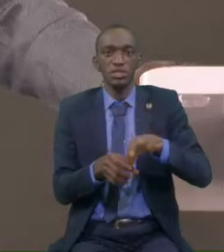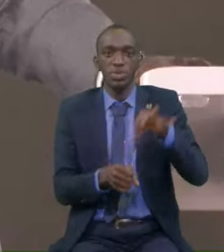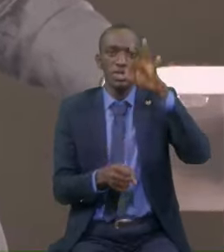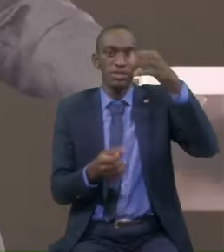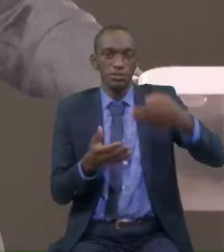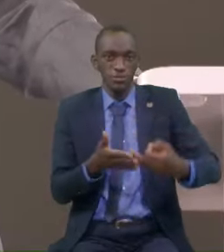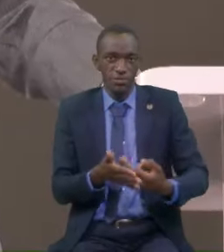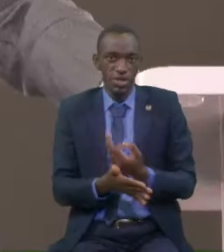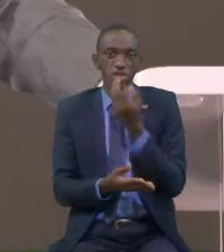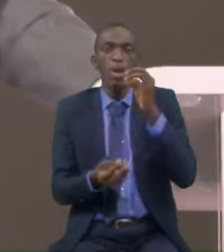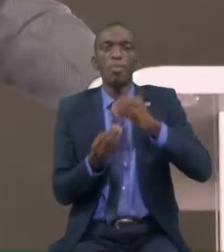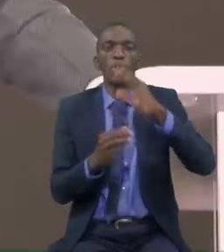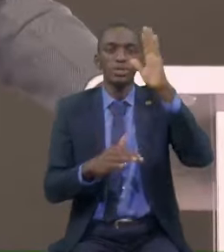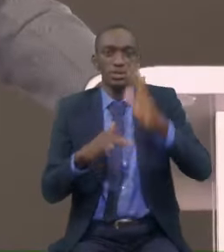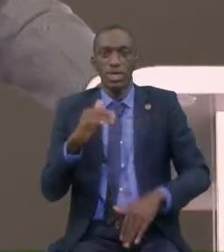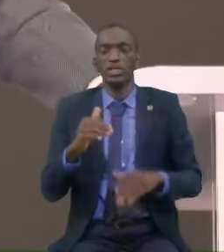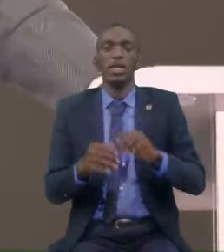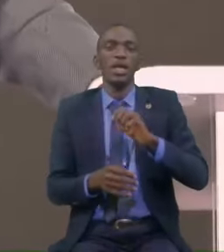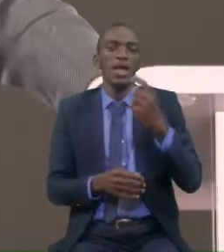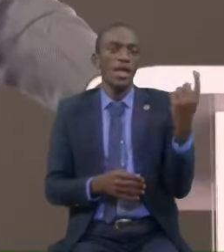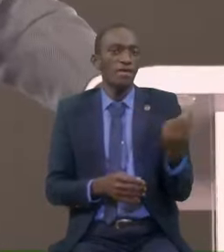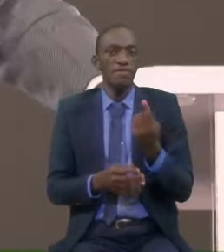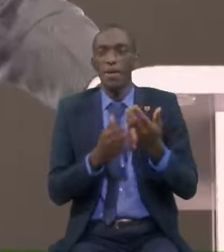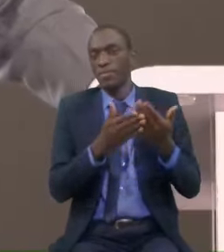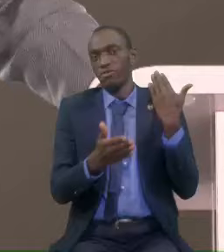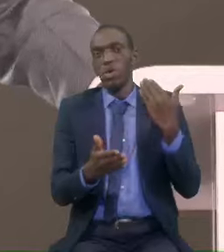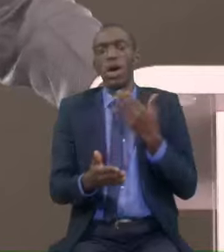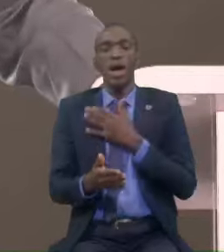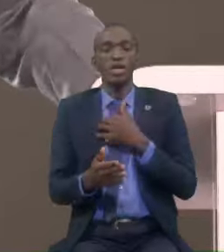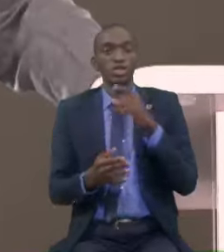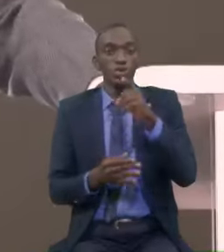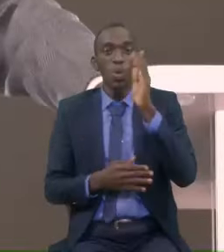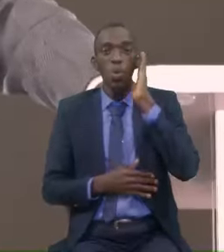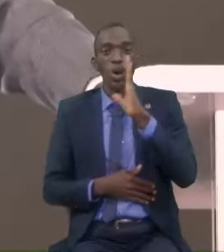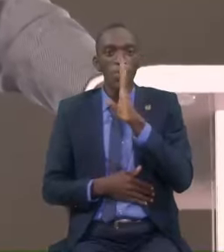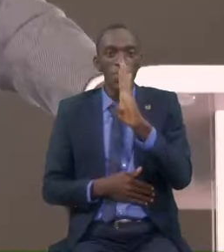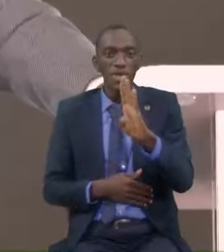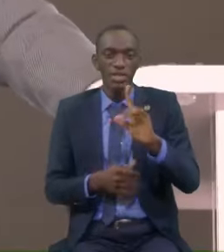ever before. Amen. And you will be the first partaker.